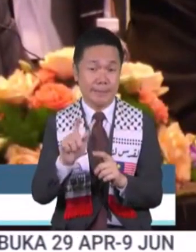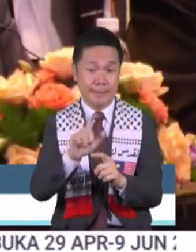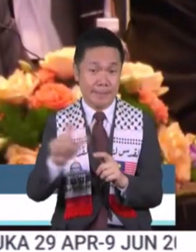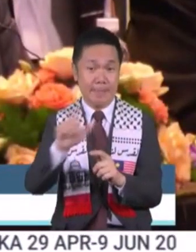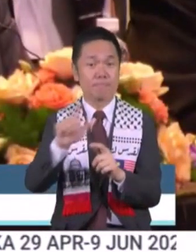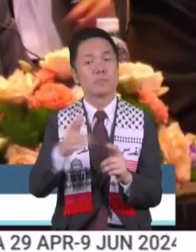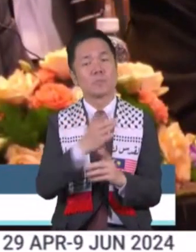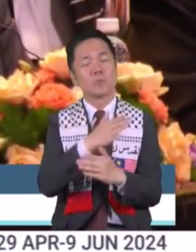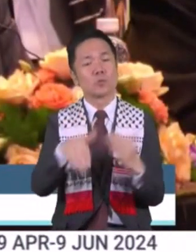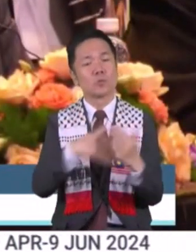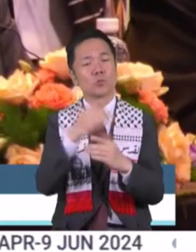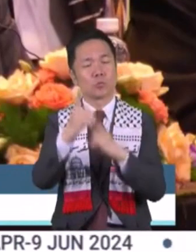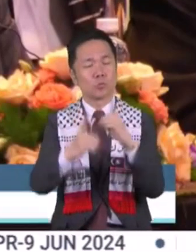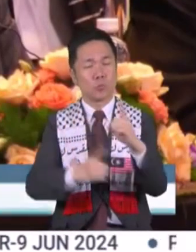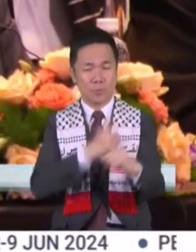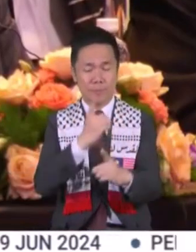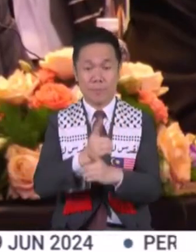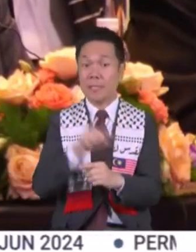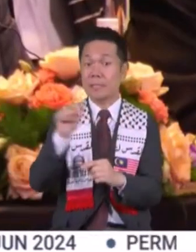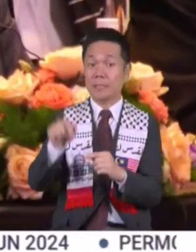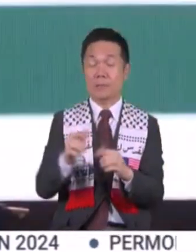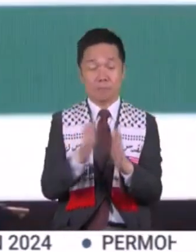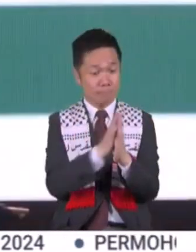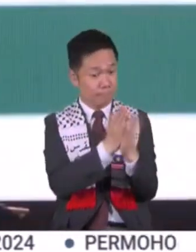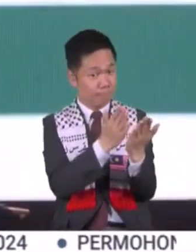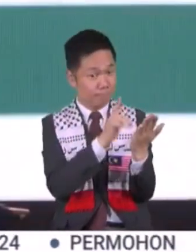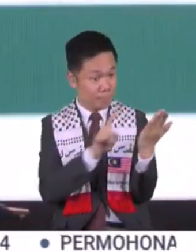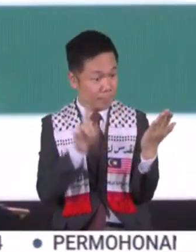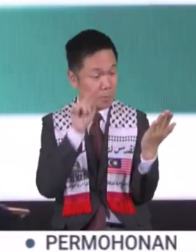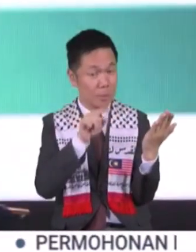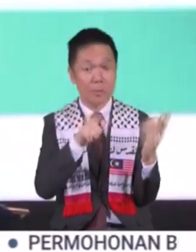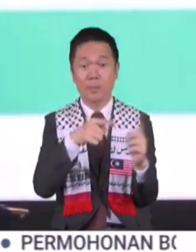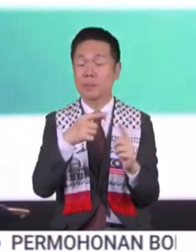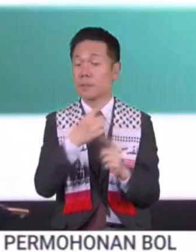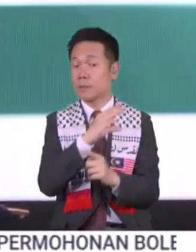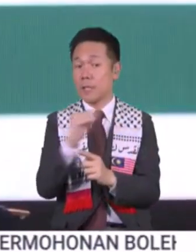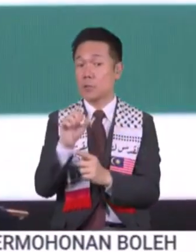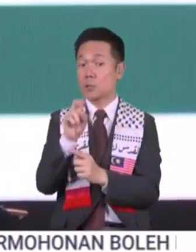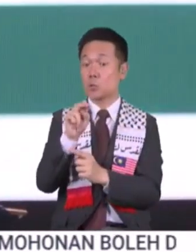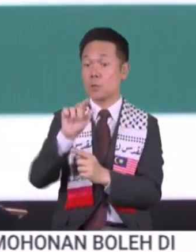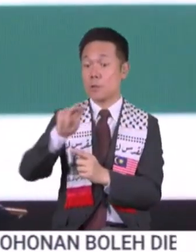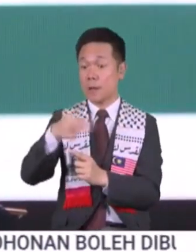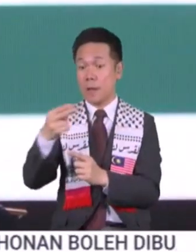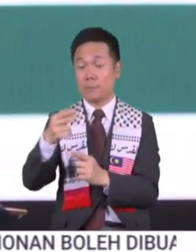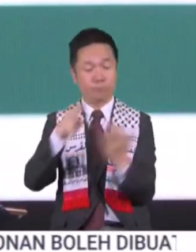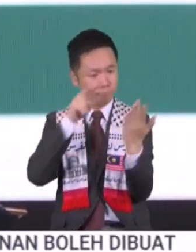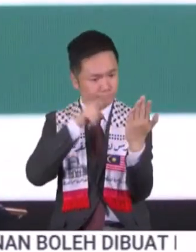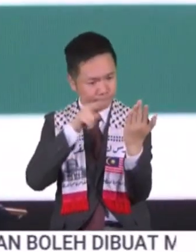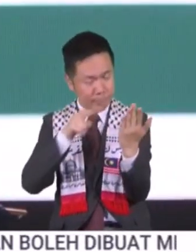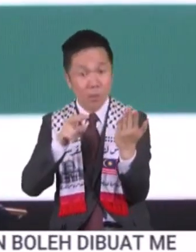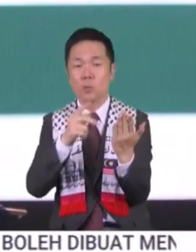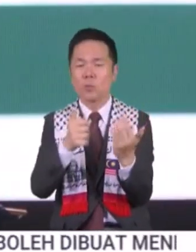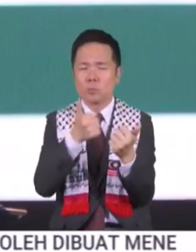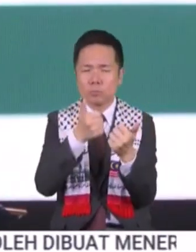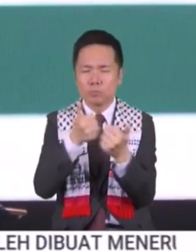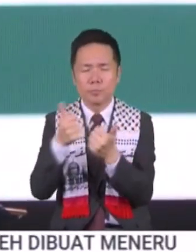Jelas beliau, usaha itu selaras seruan Al-Quran dan Sunnah, iaitu menyampaikan mesej kebaikan dan nilai-nilai murni.